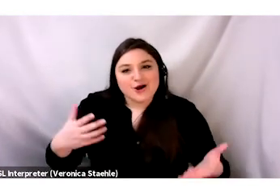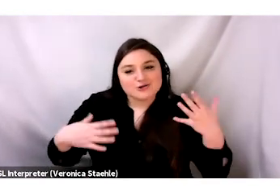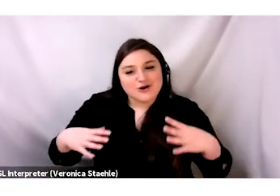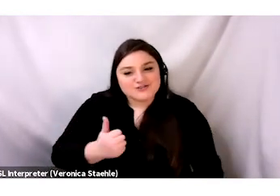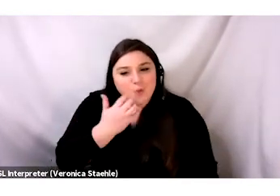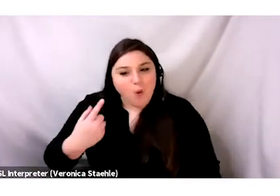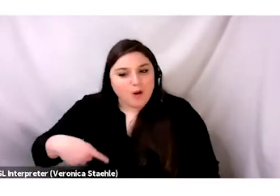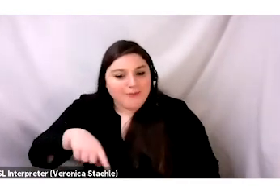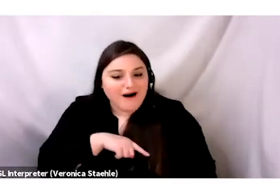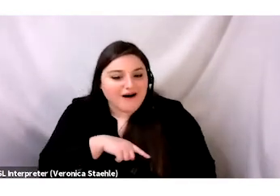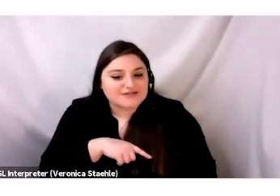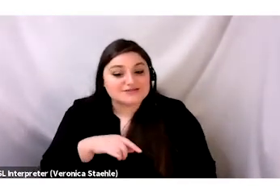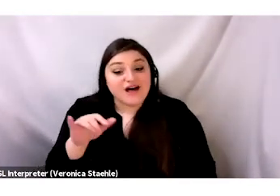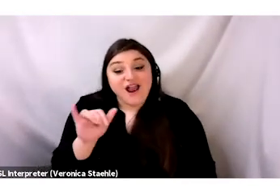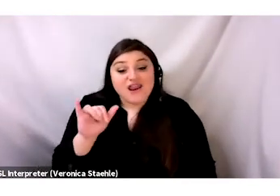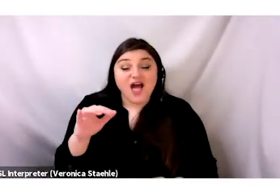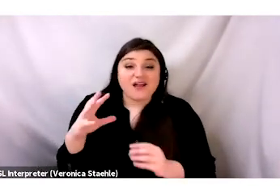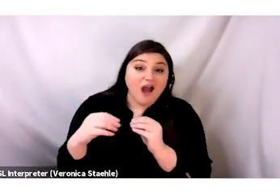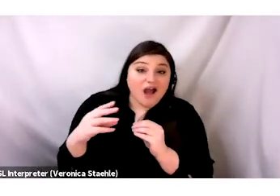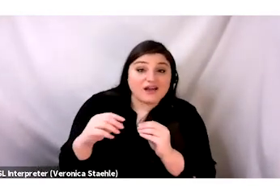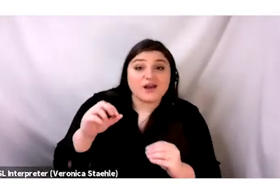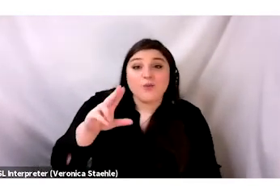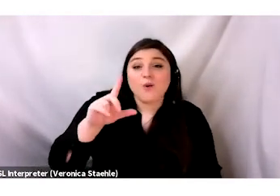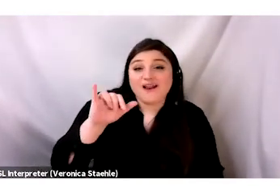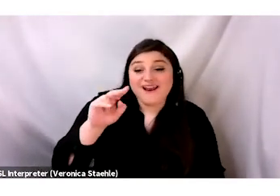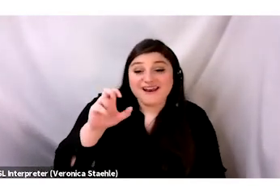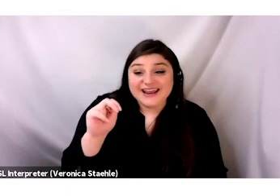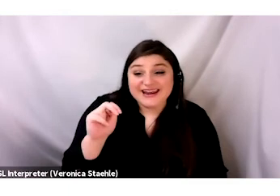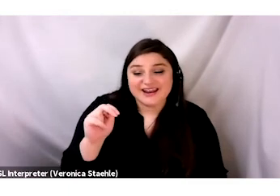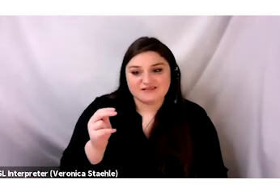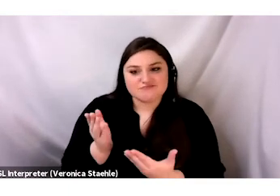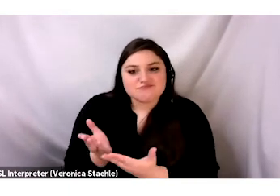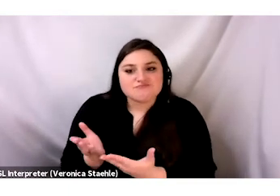fabrics, as opposed to a synthetic that might contain,